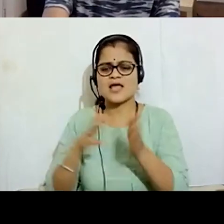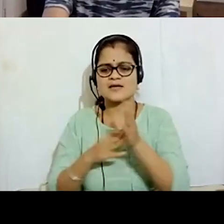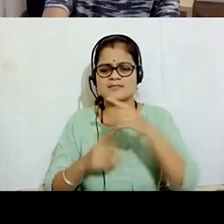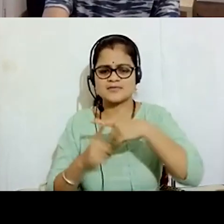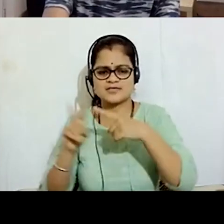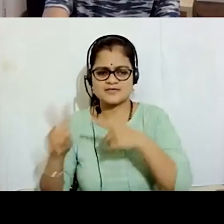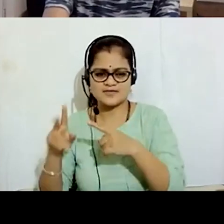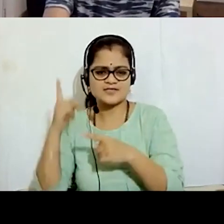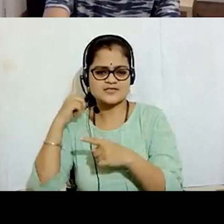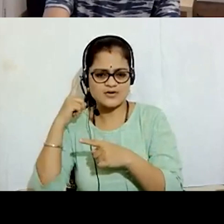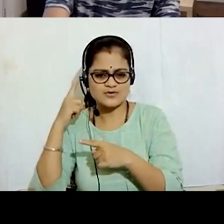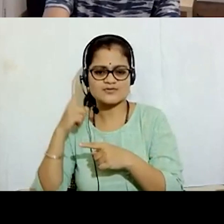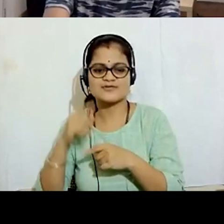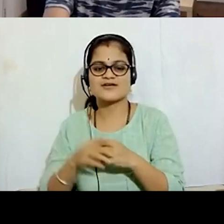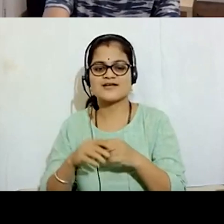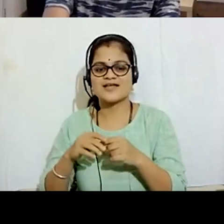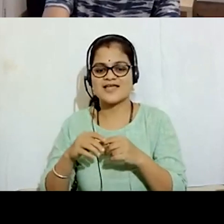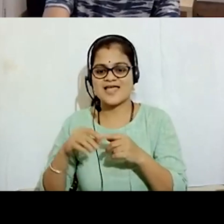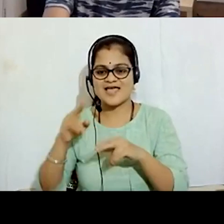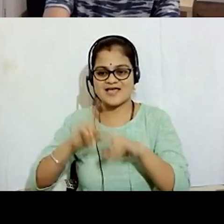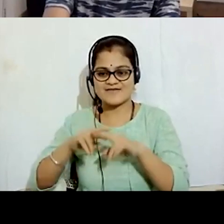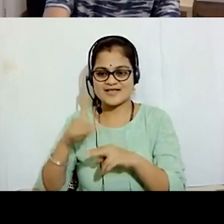Tripping, and she did.